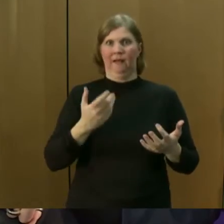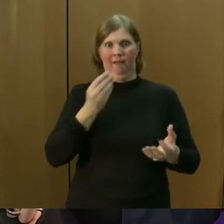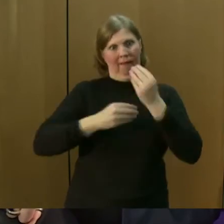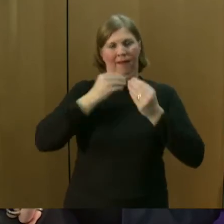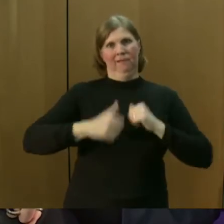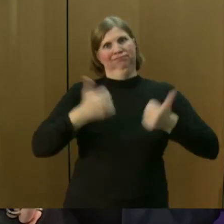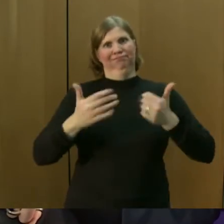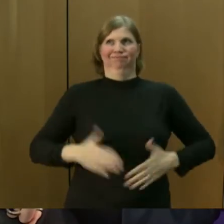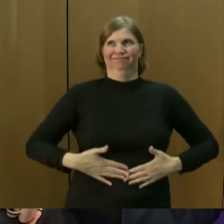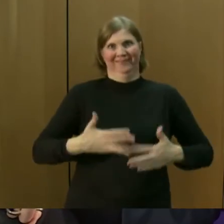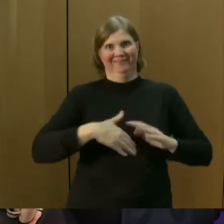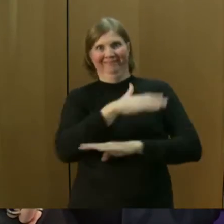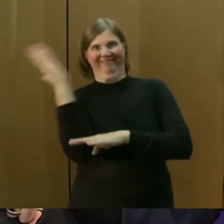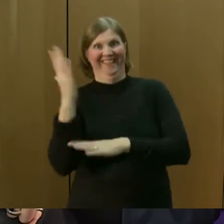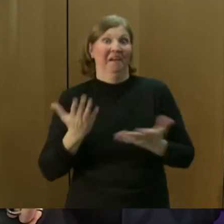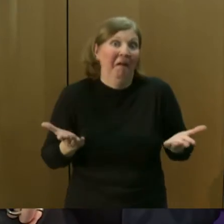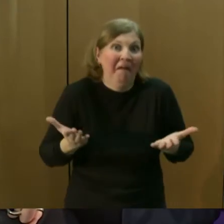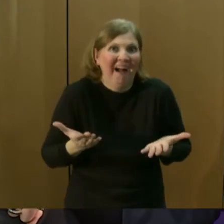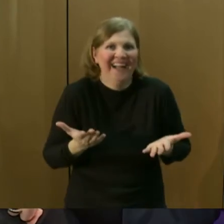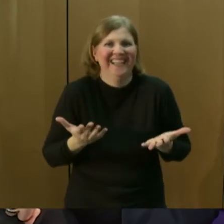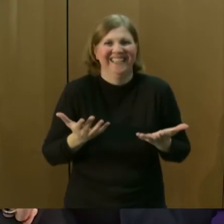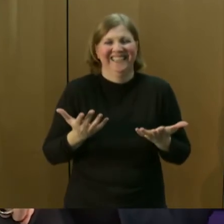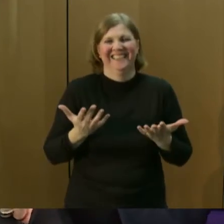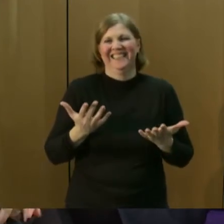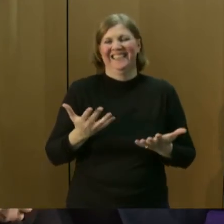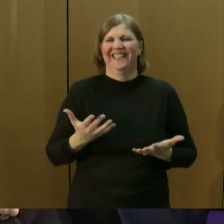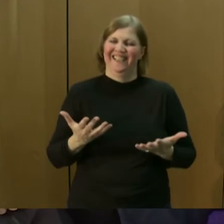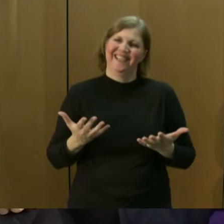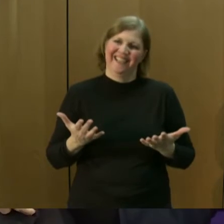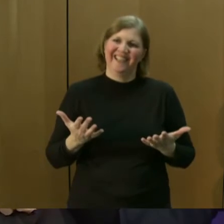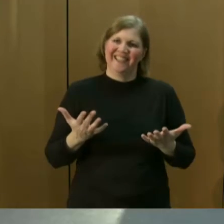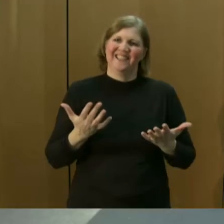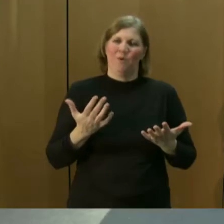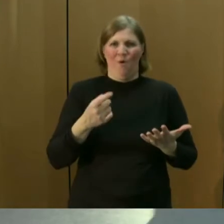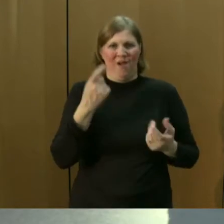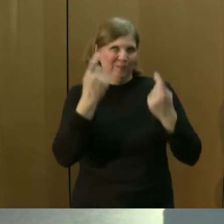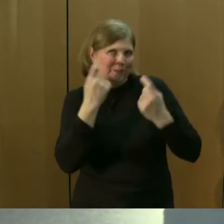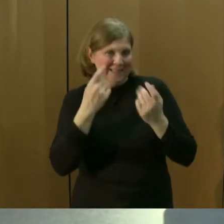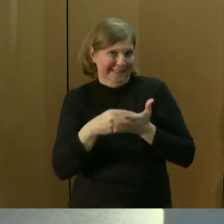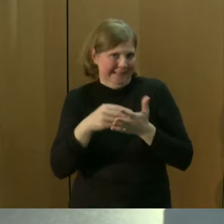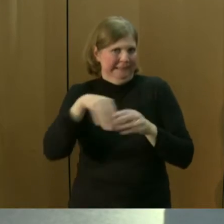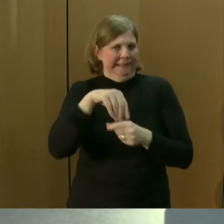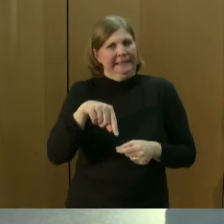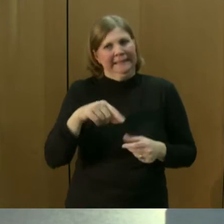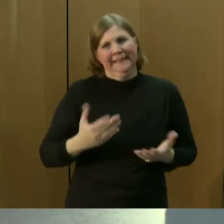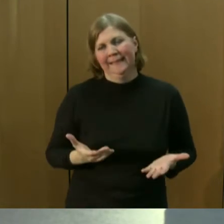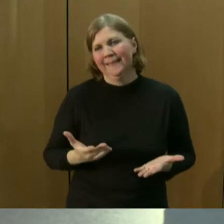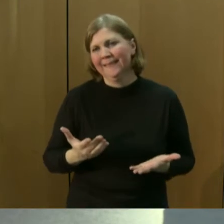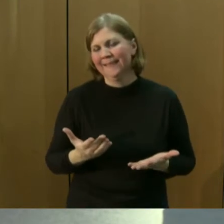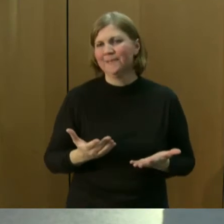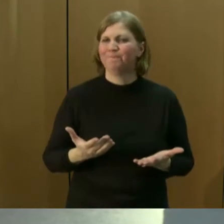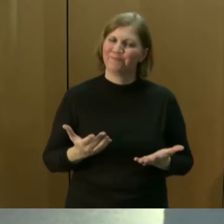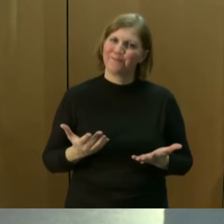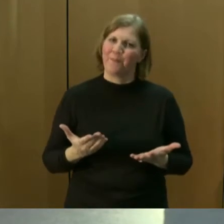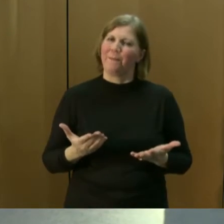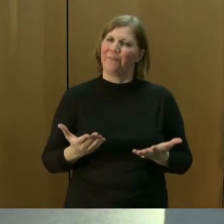never going to be like just jealous of your money. Barocca's expensive, right? Robin. I was just going to say that there